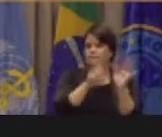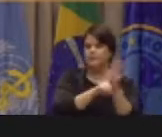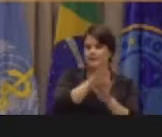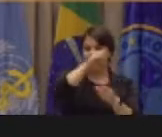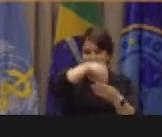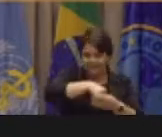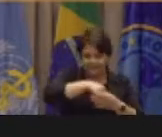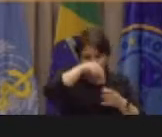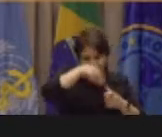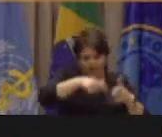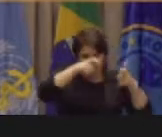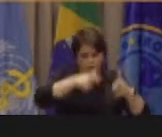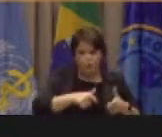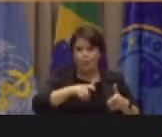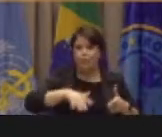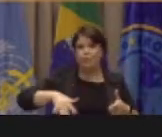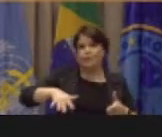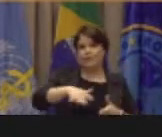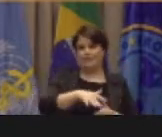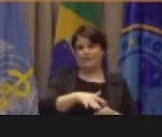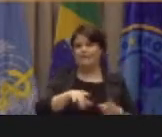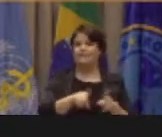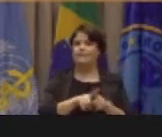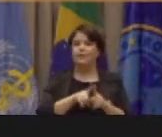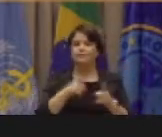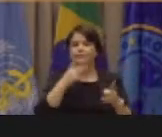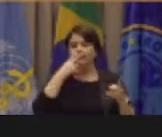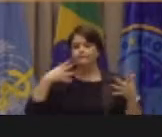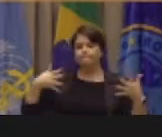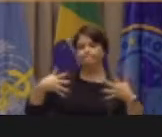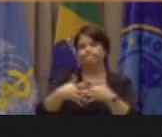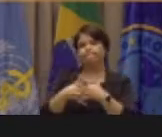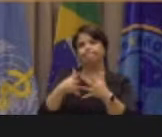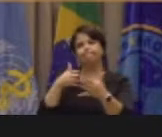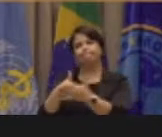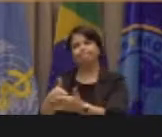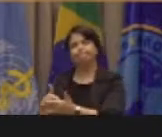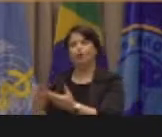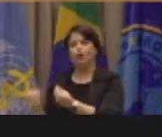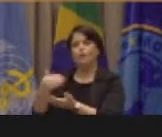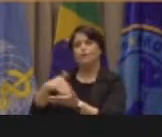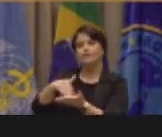technology, research, and they do that.